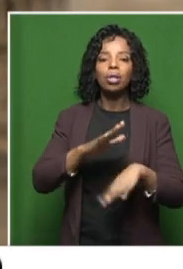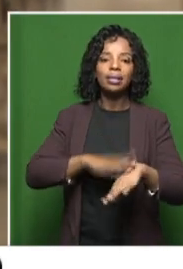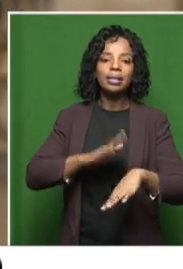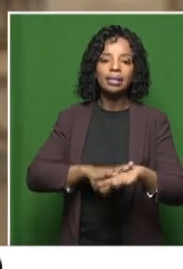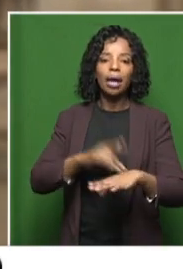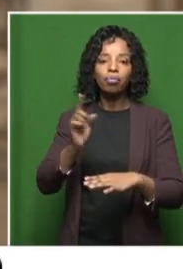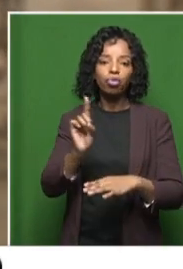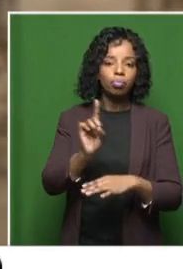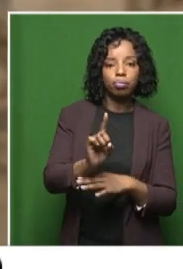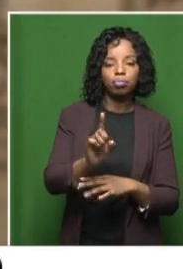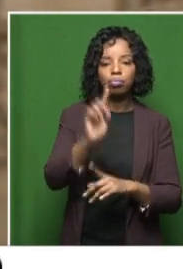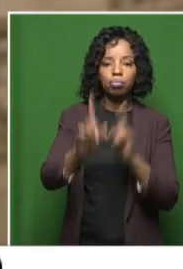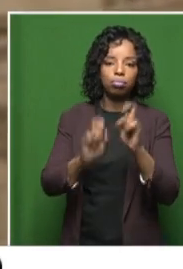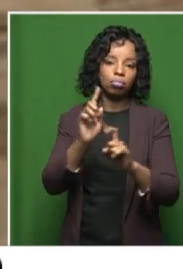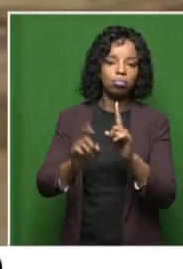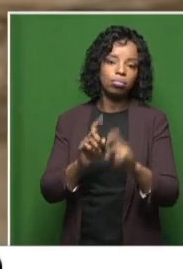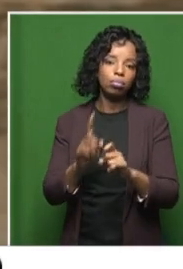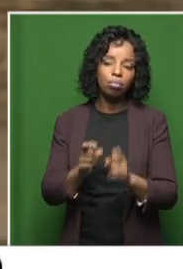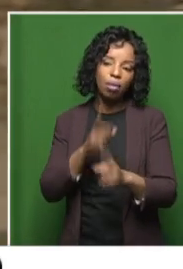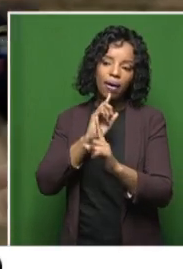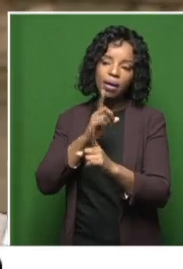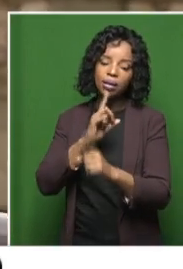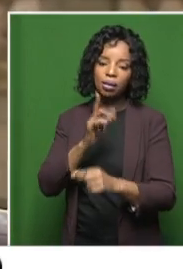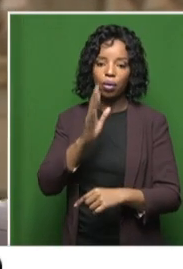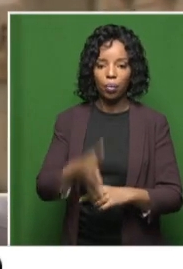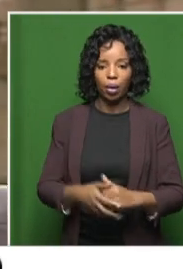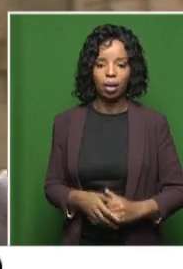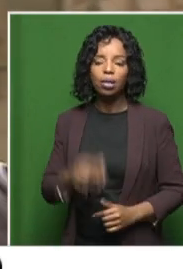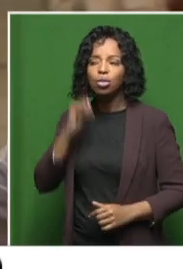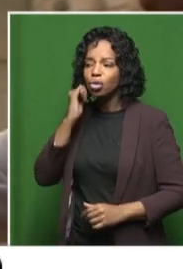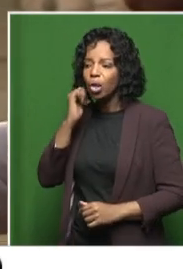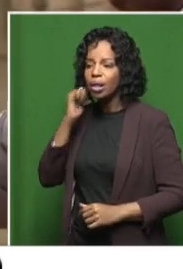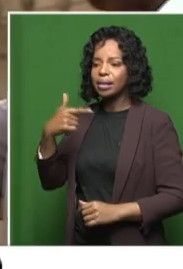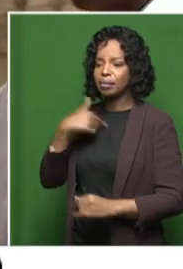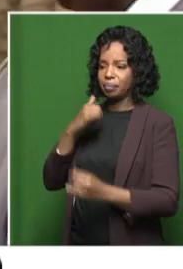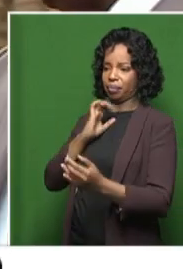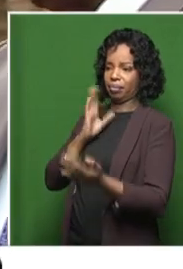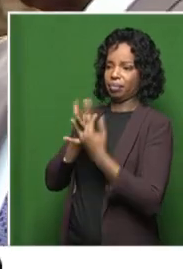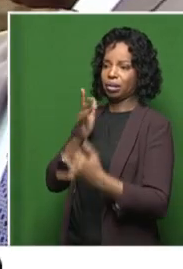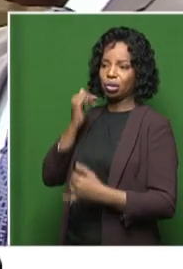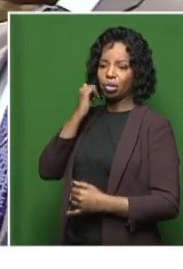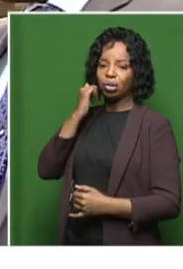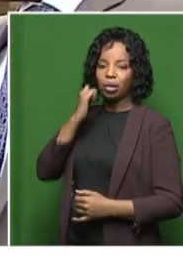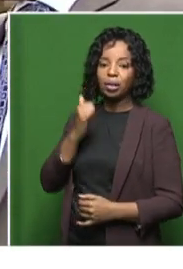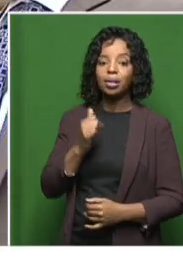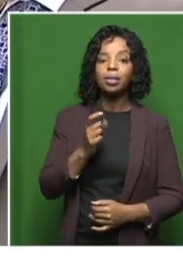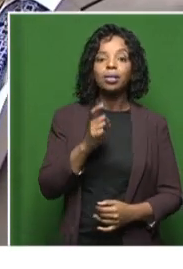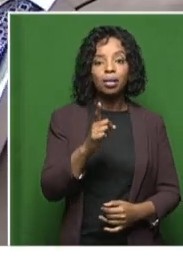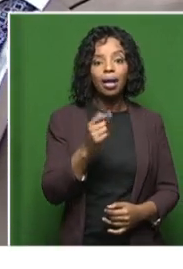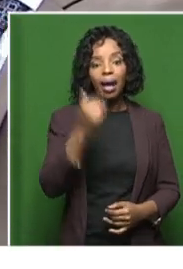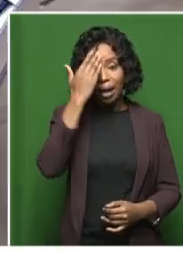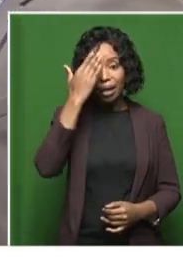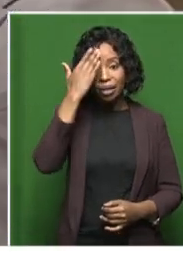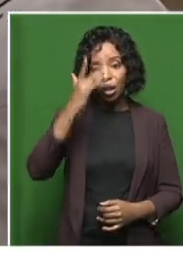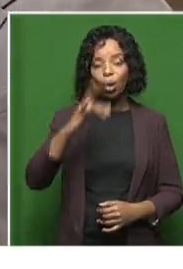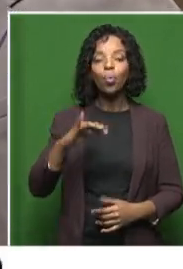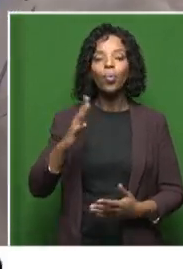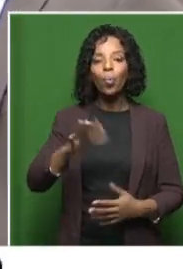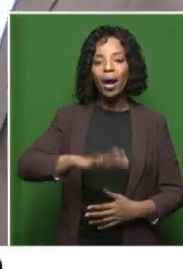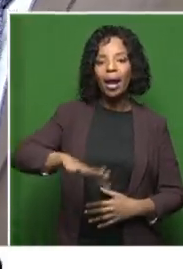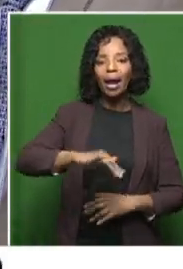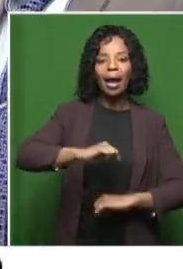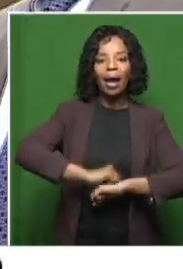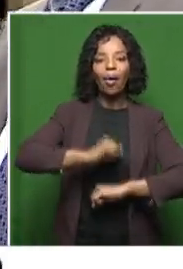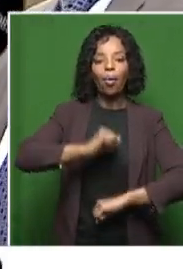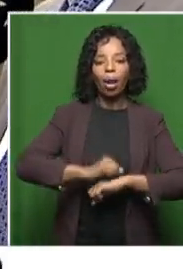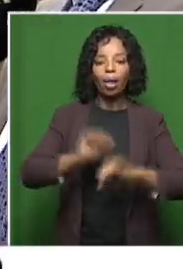for the ambush once again, but really appreciate it. I'm not in Angola anymore, you know. I know ambushes in Angola, not here. Maybe